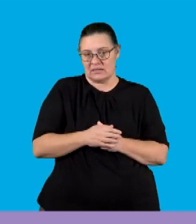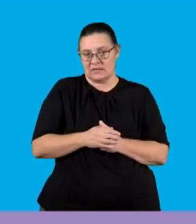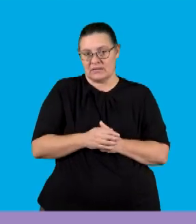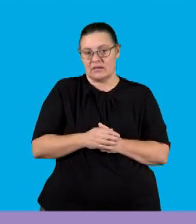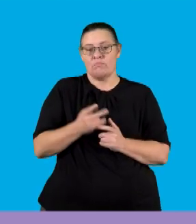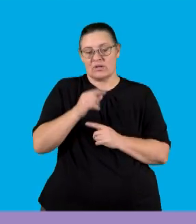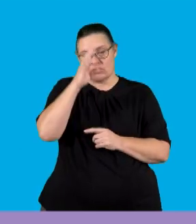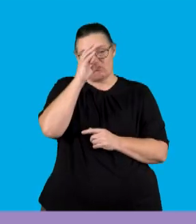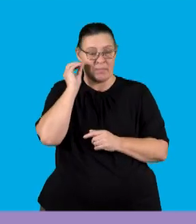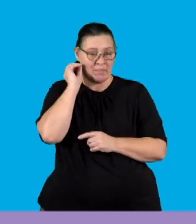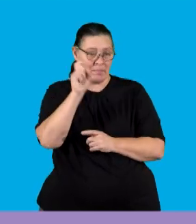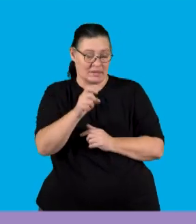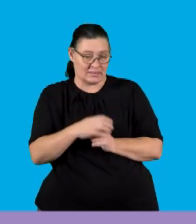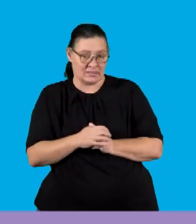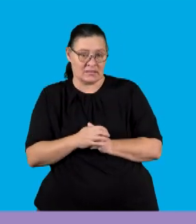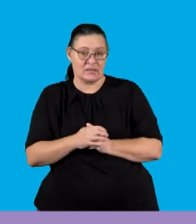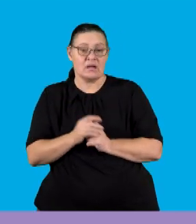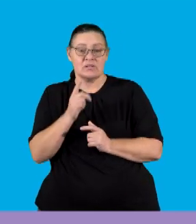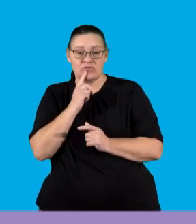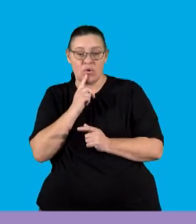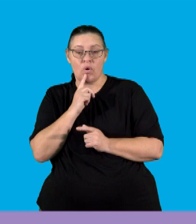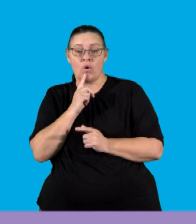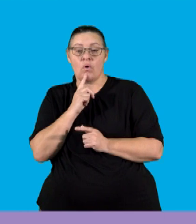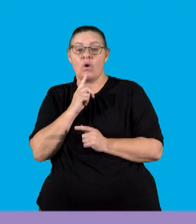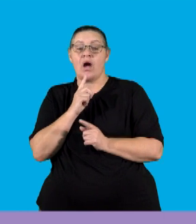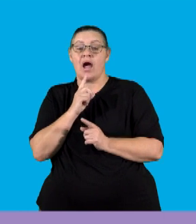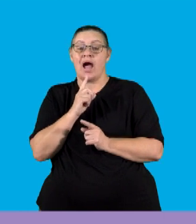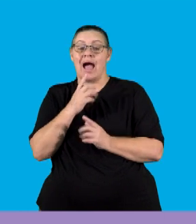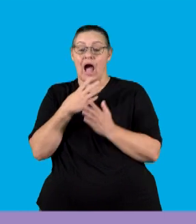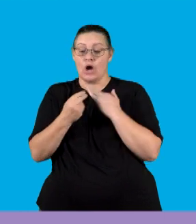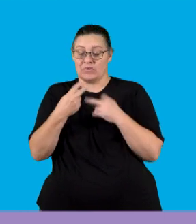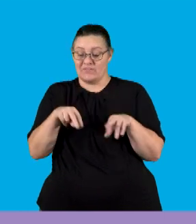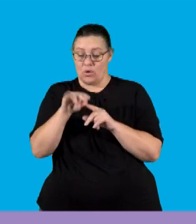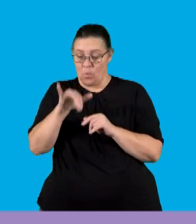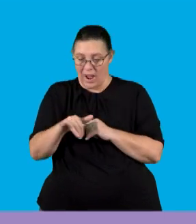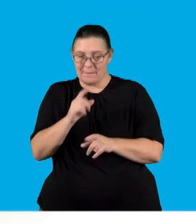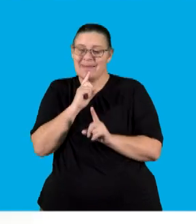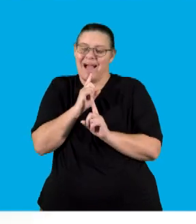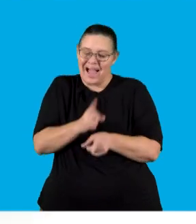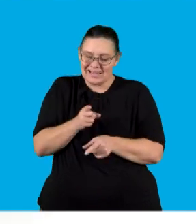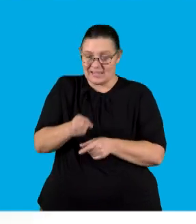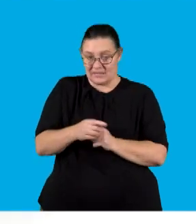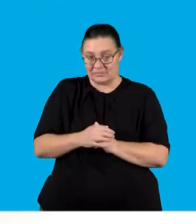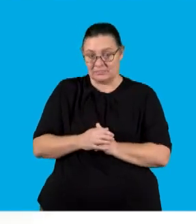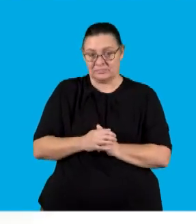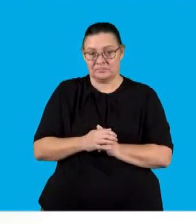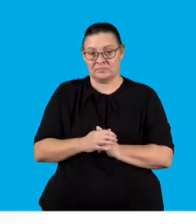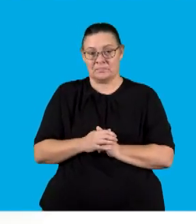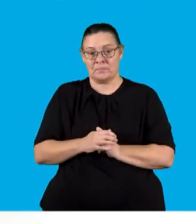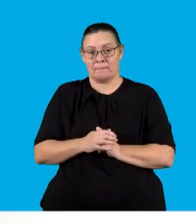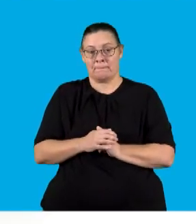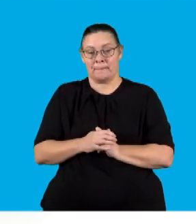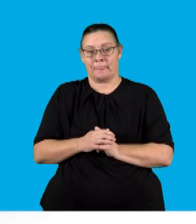substituting the input values. We should remember that the output value is the answer from us using